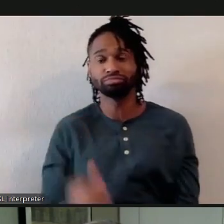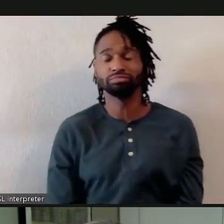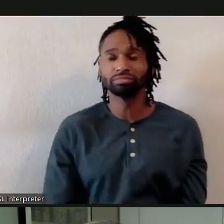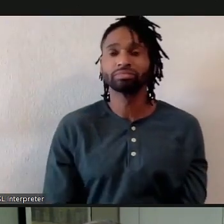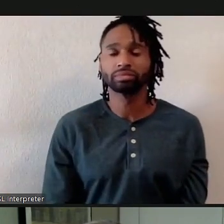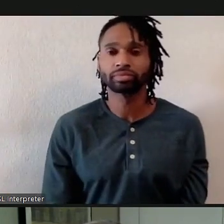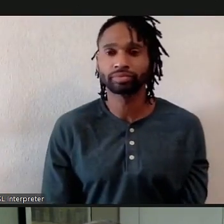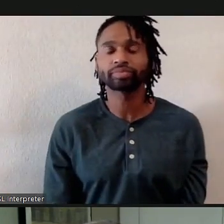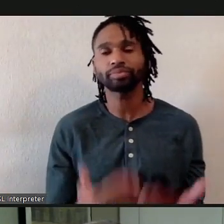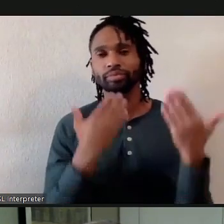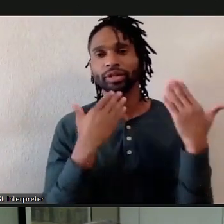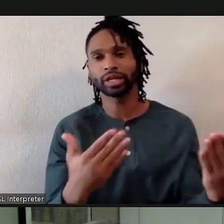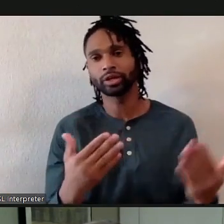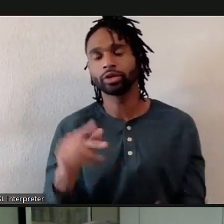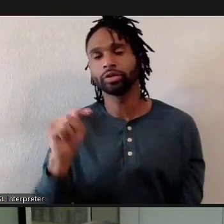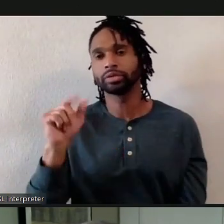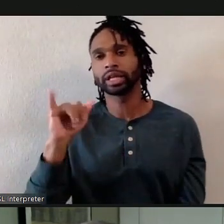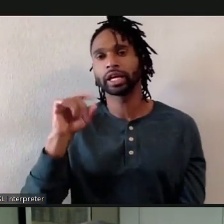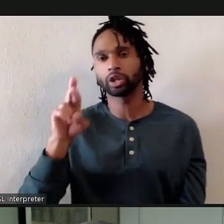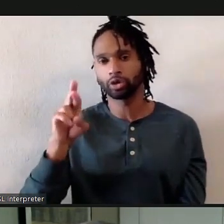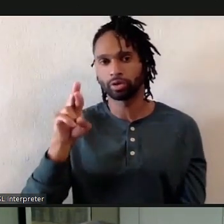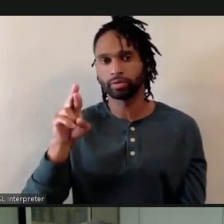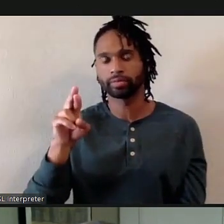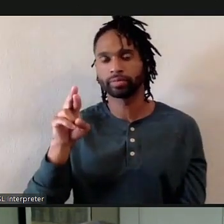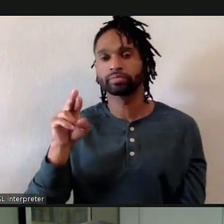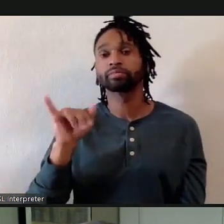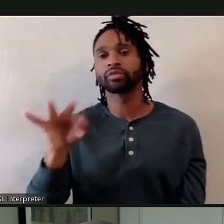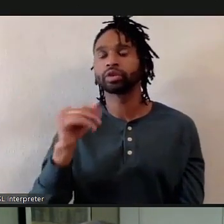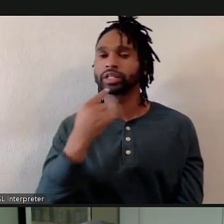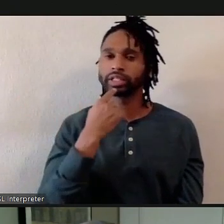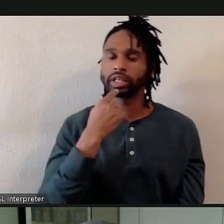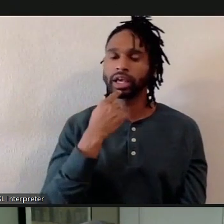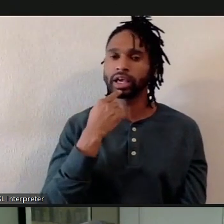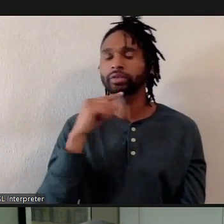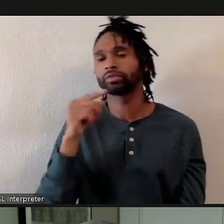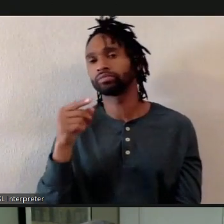Great, thank you. Taylor, I'm going to take it over to you if you could say which outlet you're with.